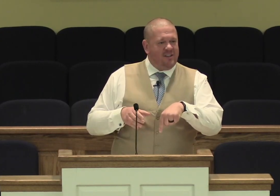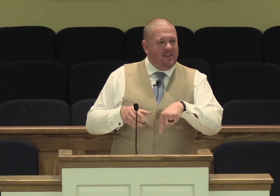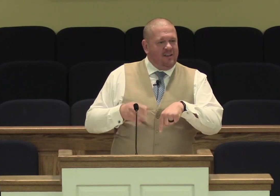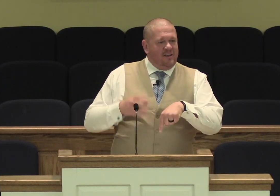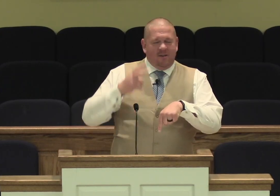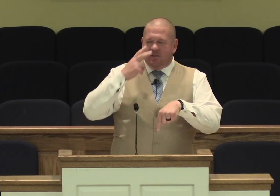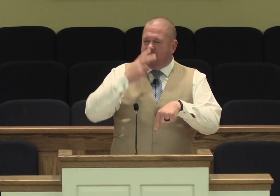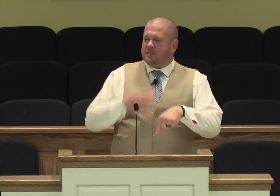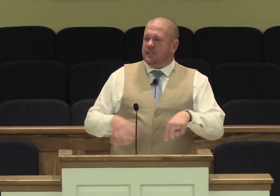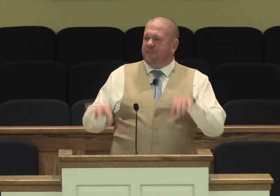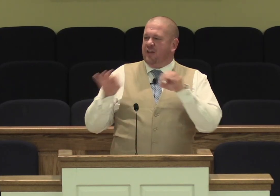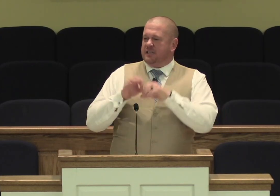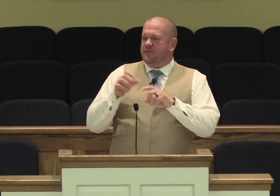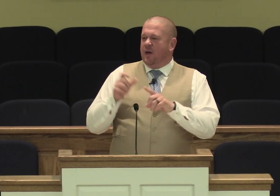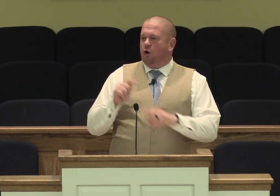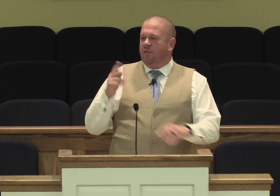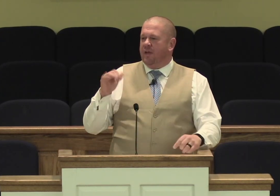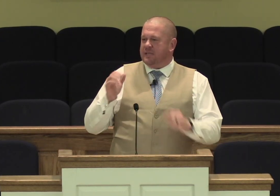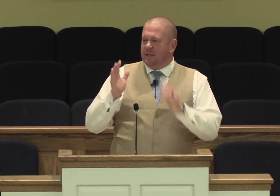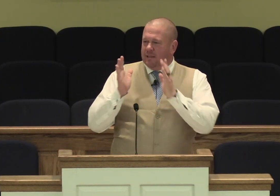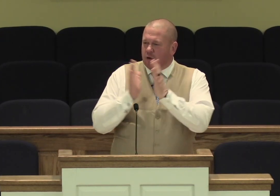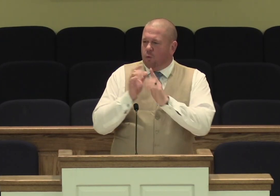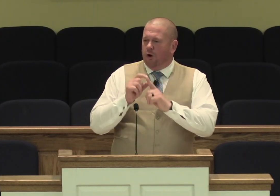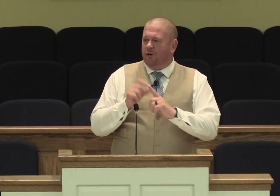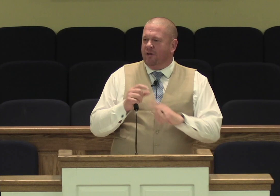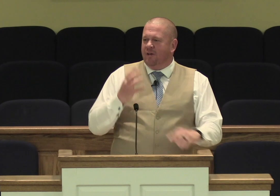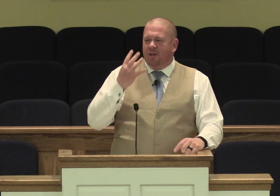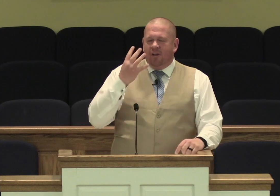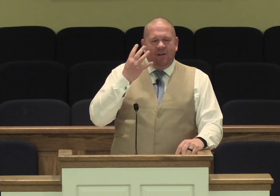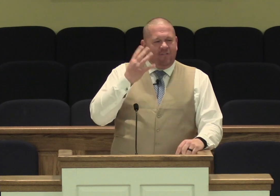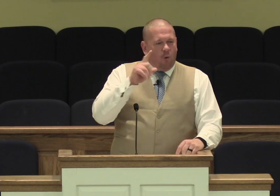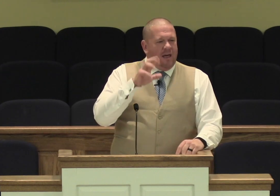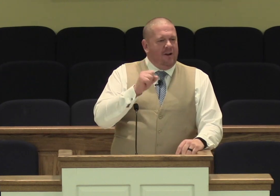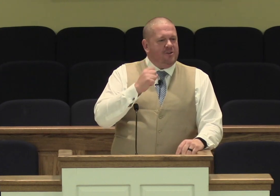passage, you see the significance of that word, this, that little word.